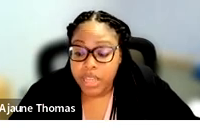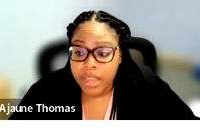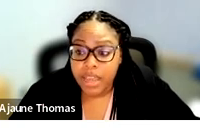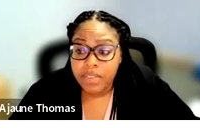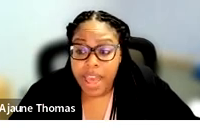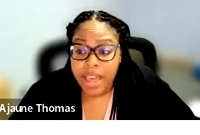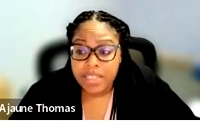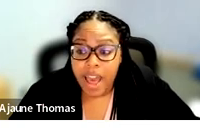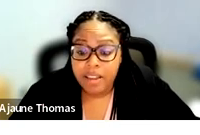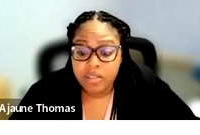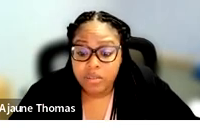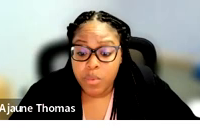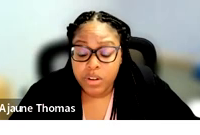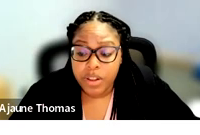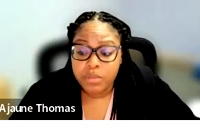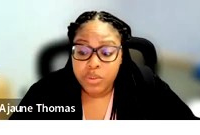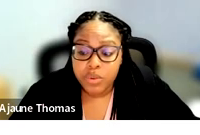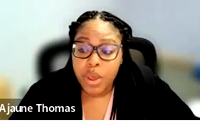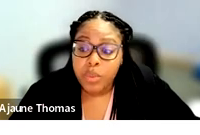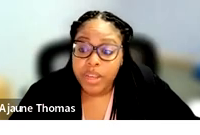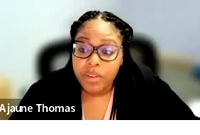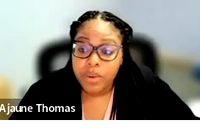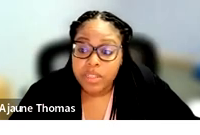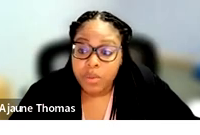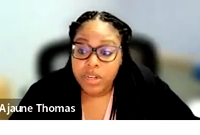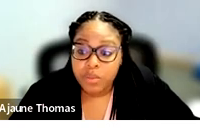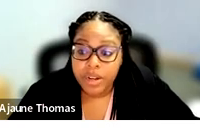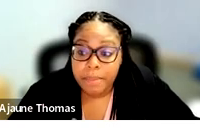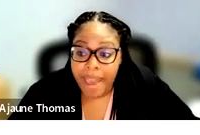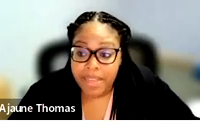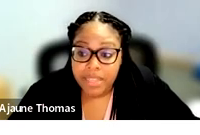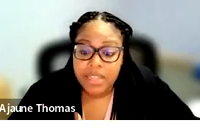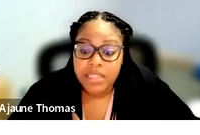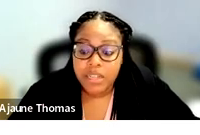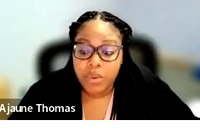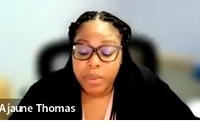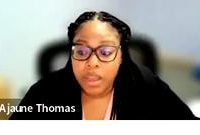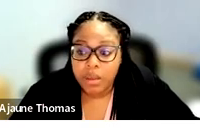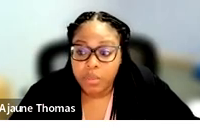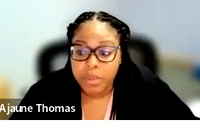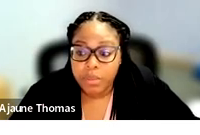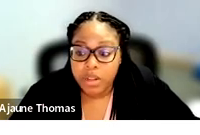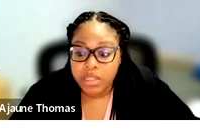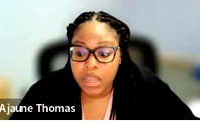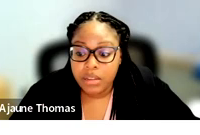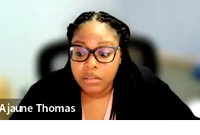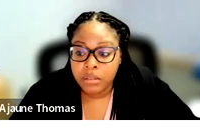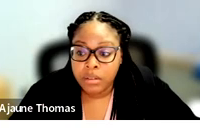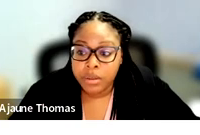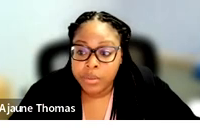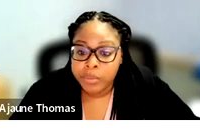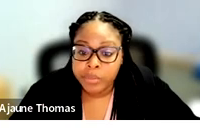people are saying. And that has gotten more developed too, where even when someone is wearing a mask, it still will pick up what people are